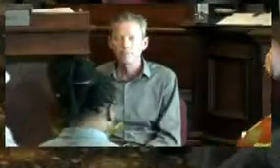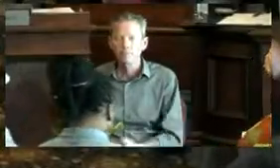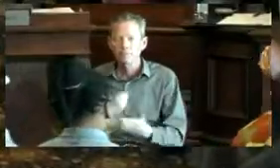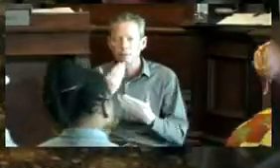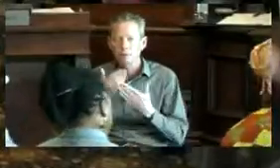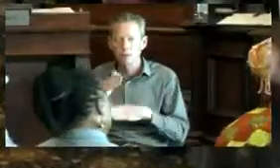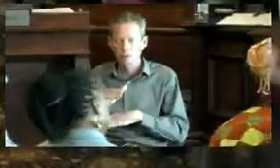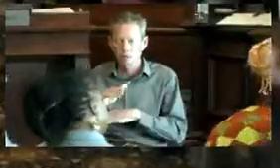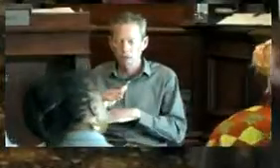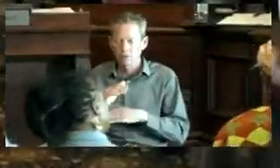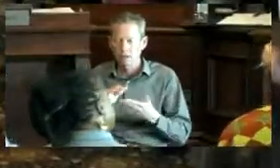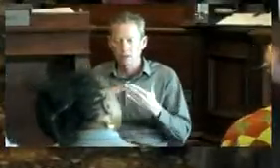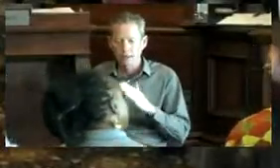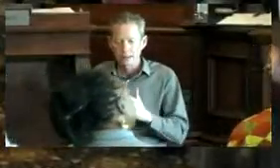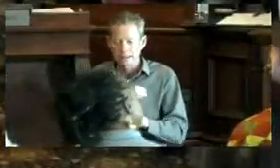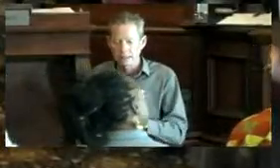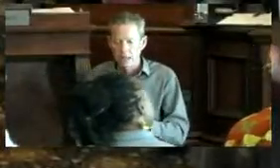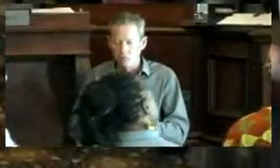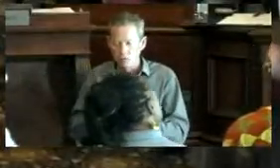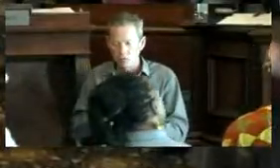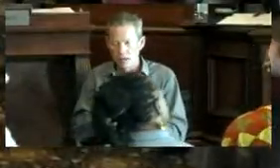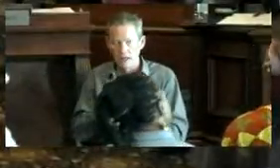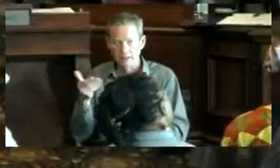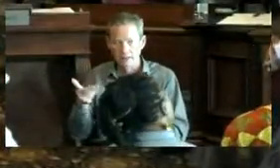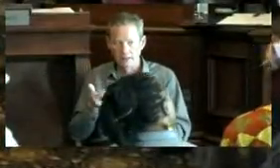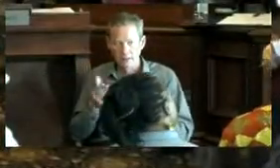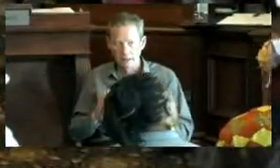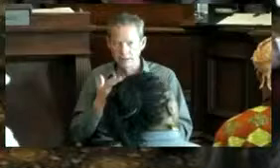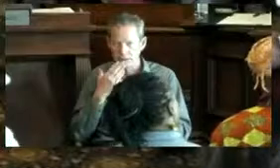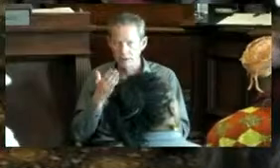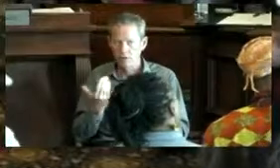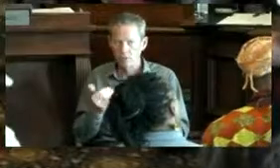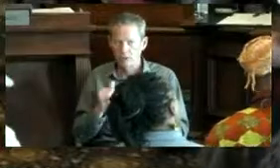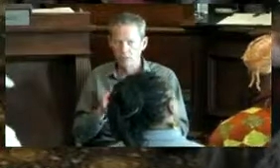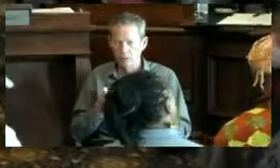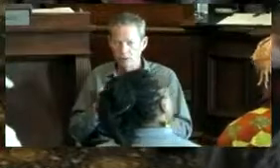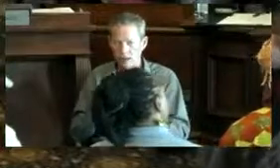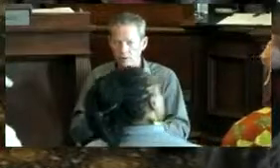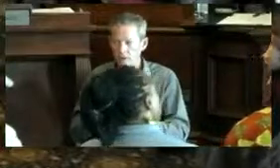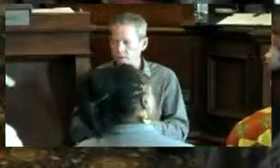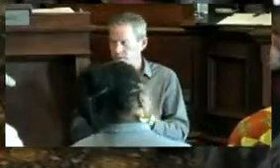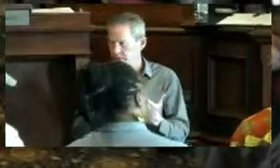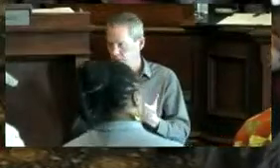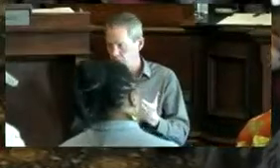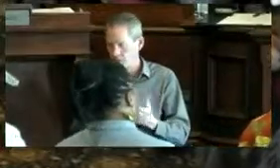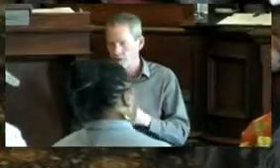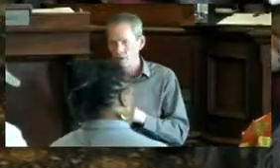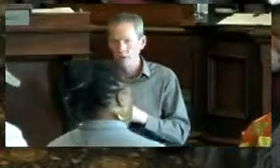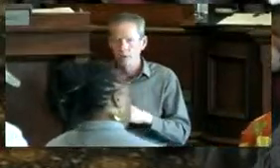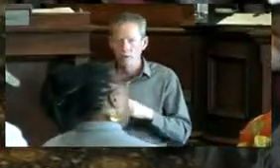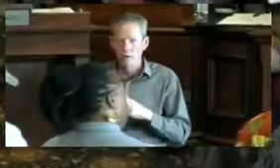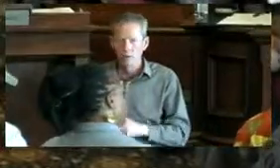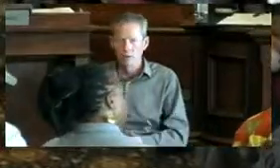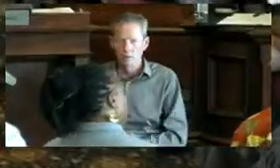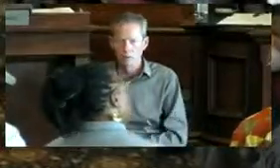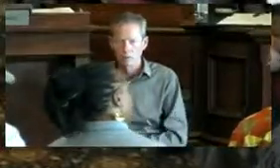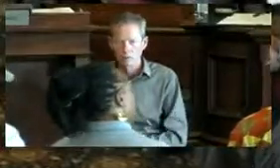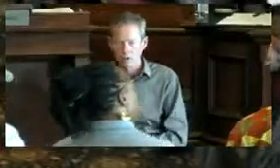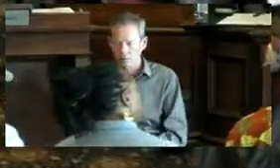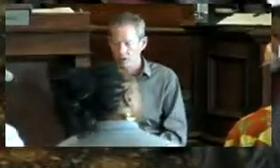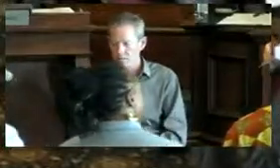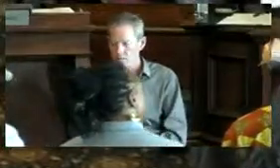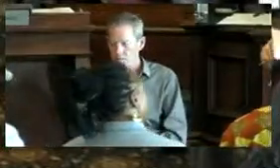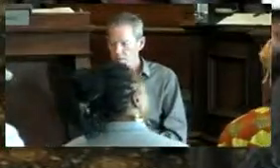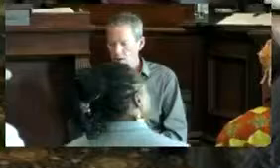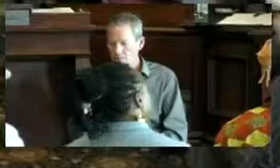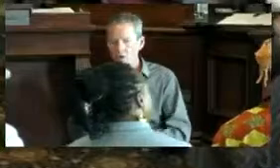Good evening, City Council, esteemed guests. We'd like to thank you once again for allowing us to be here. My name is Jeffrey Medford. I